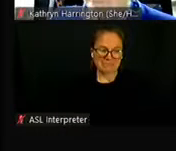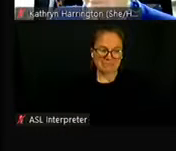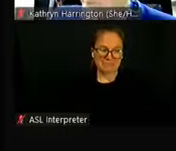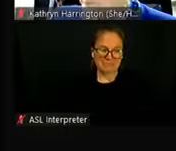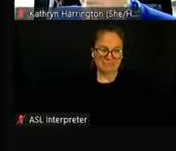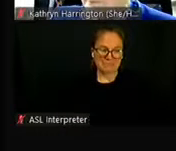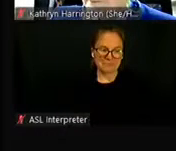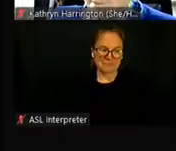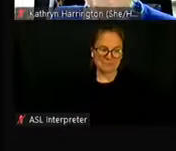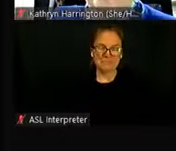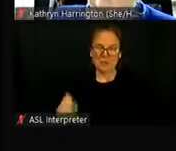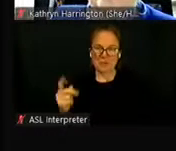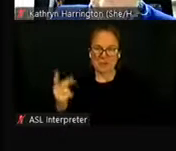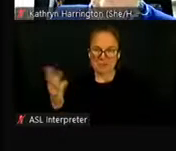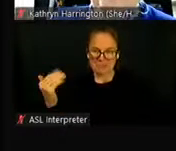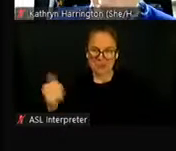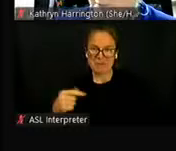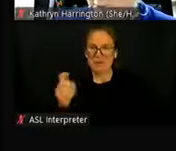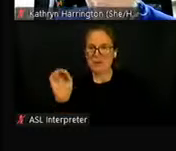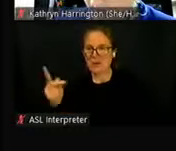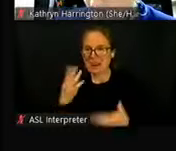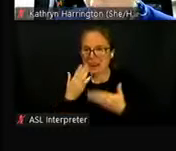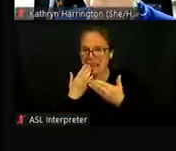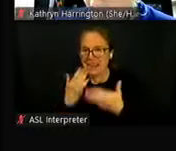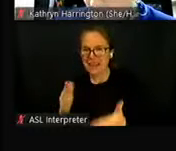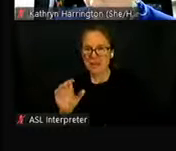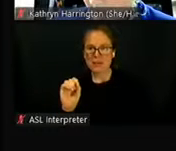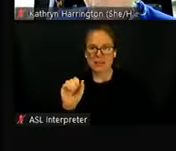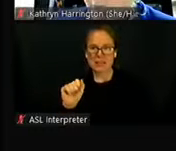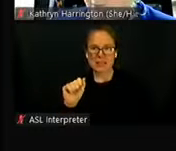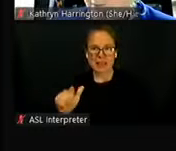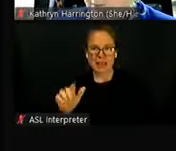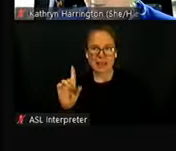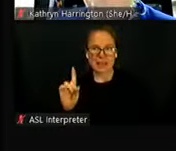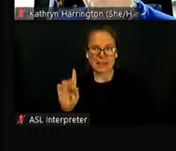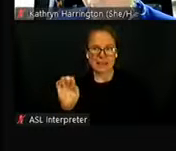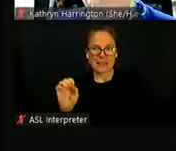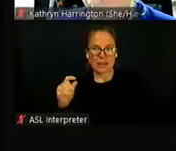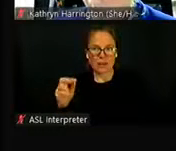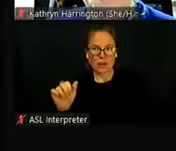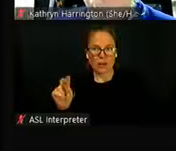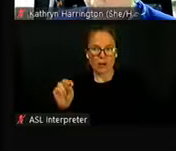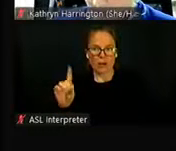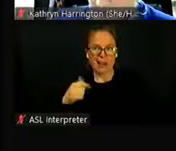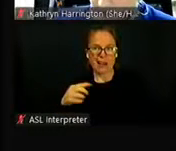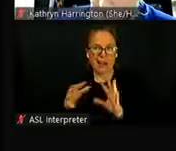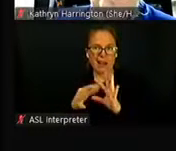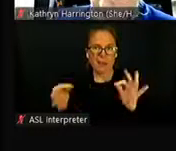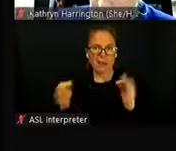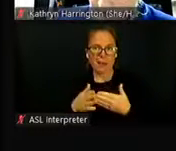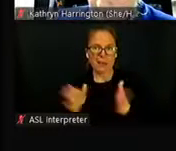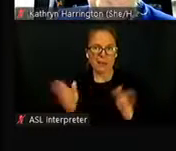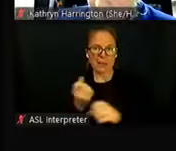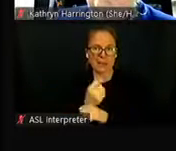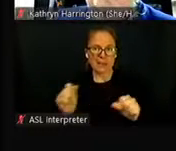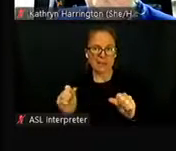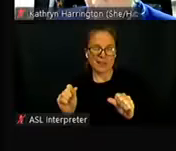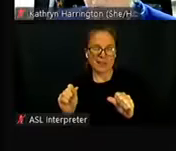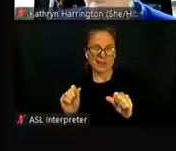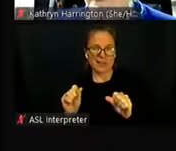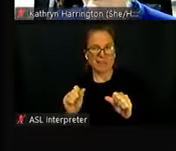Please go ahead. Okay, thank you. Sal DeGrande, and I want to comment on public safety and back up what Melissa just